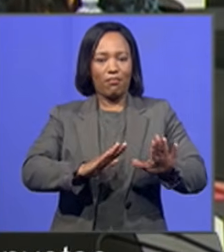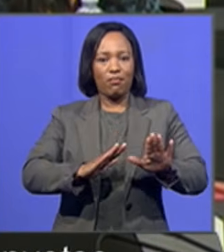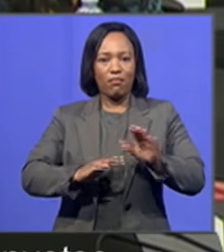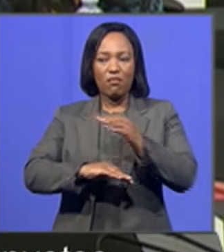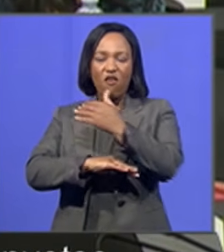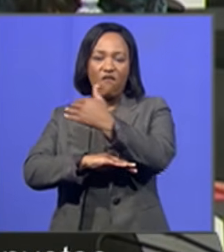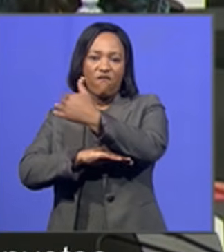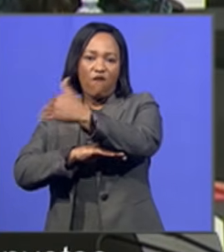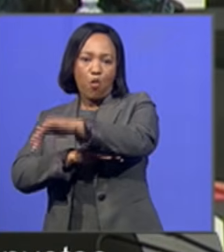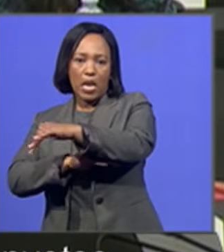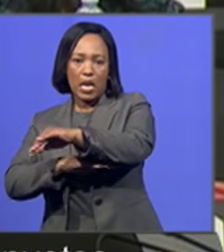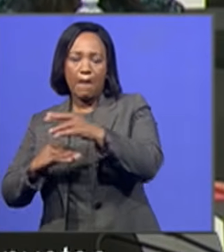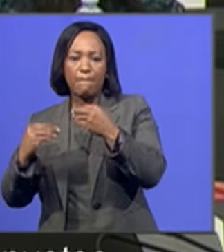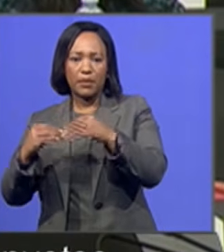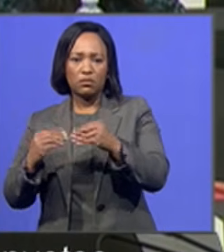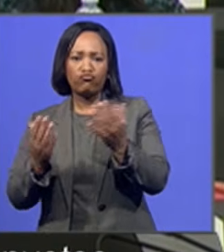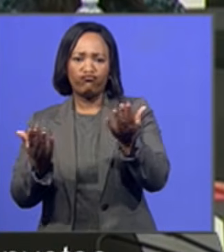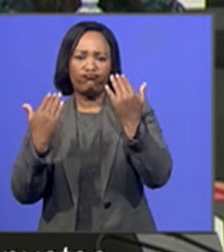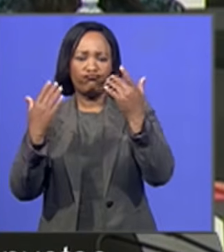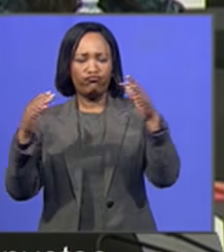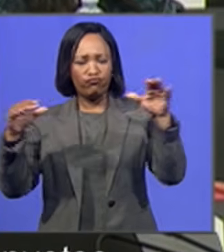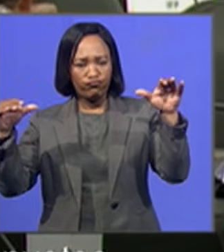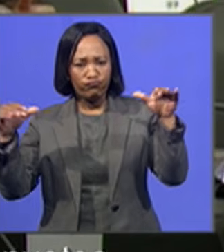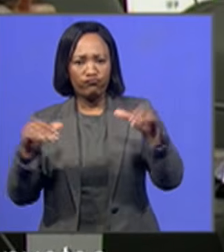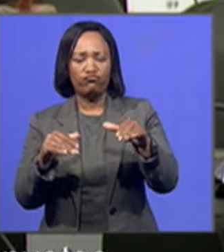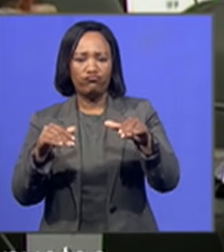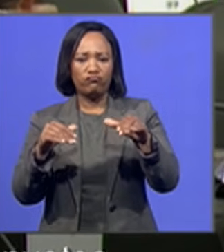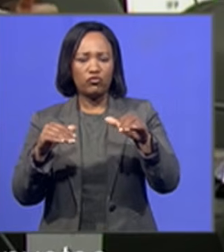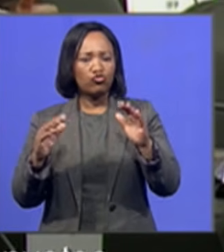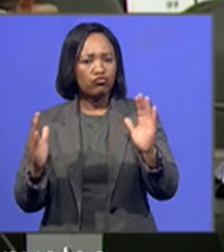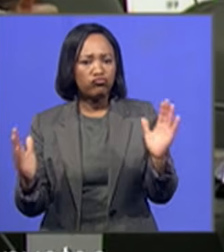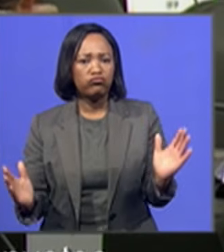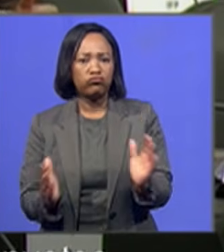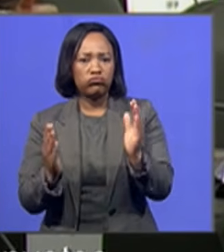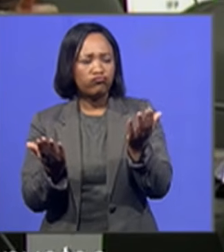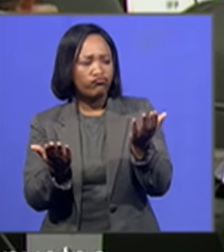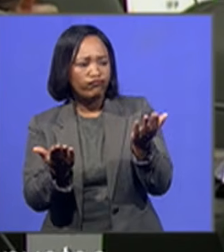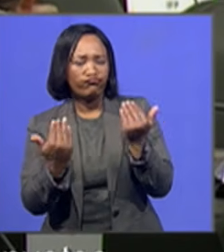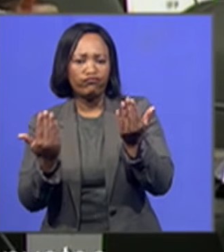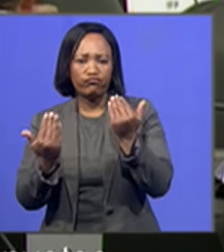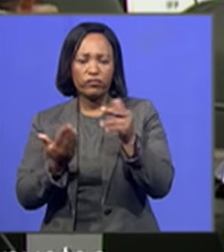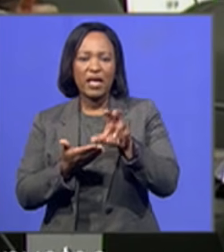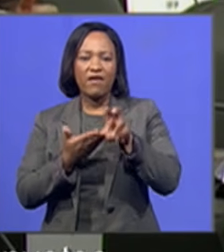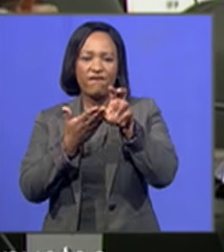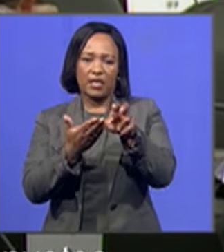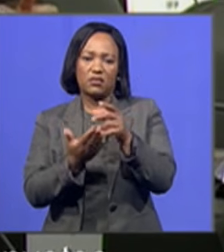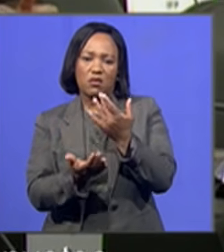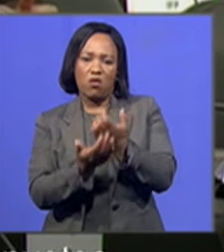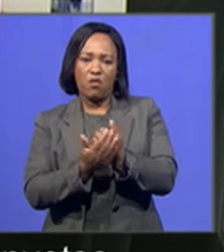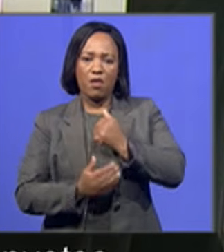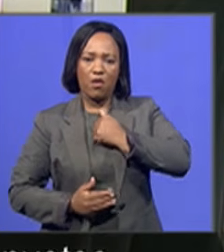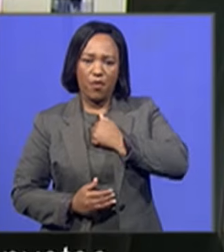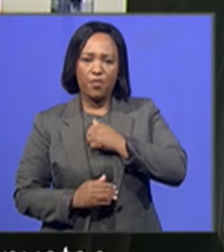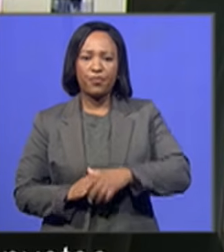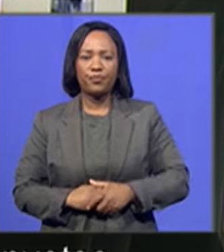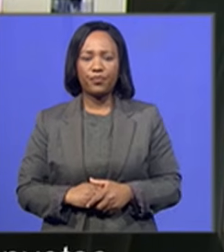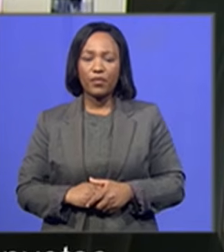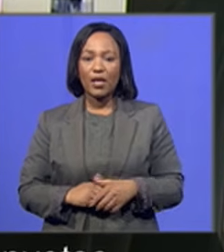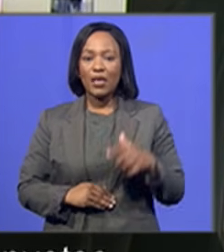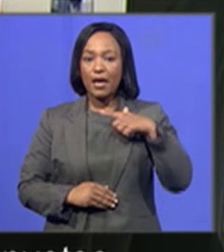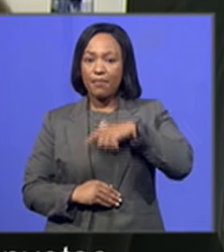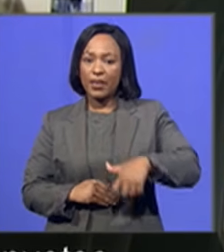together to encourage them to invest in our economy. Mopresidente Ramaphosa o entse